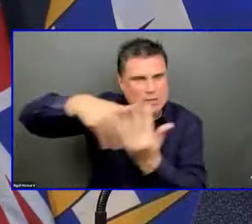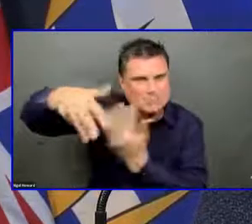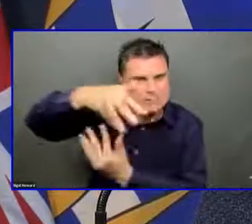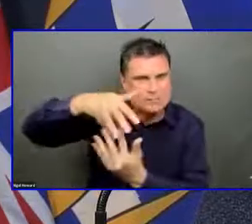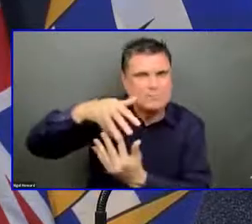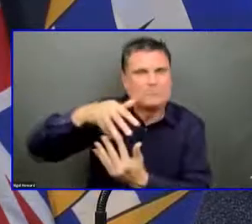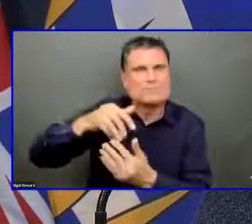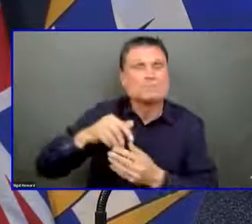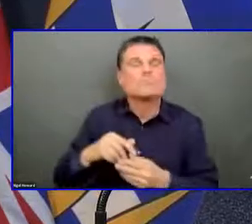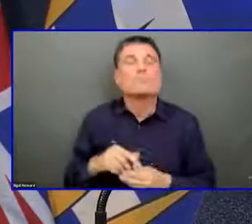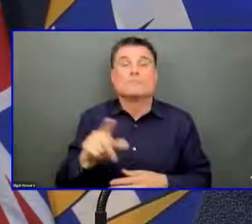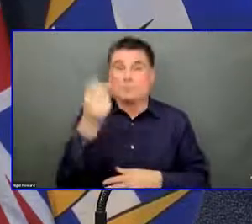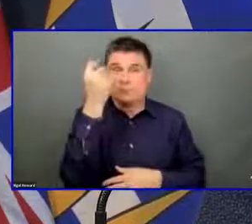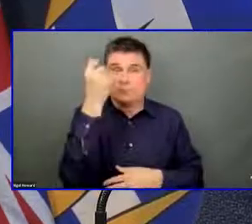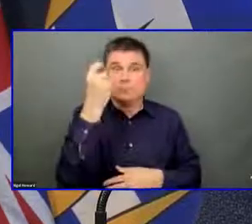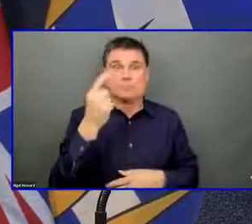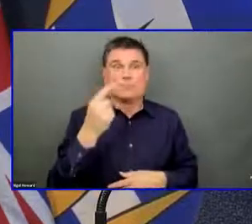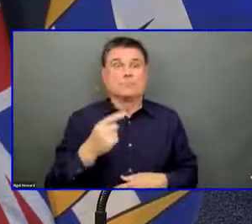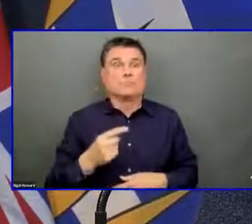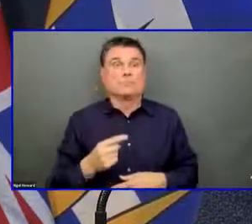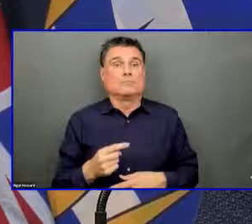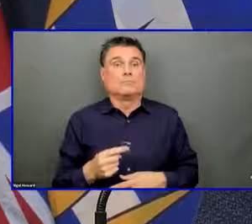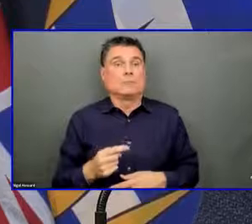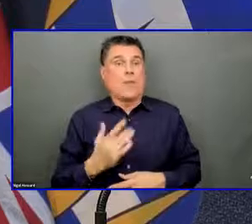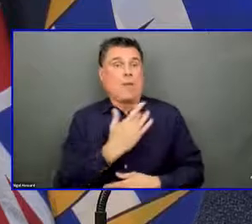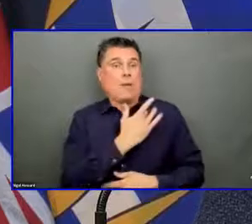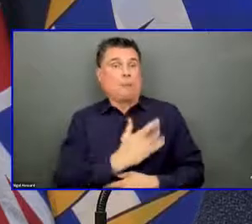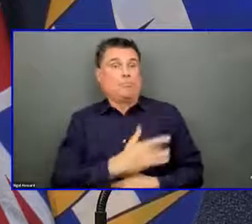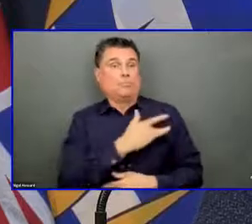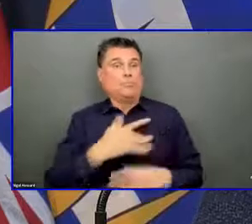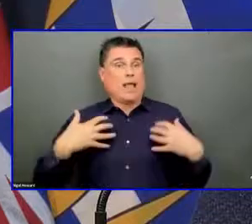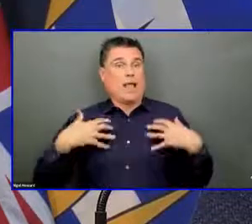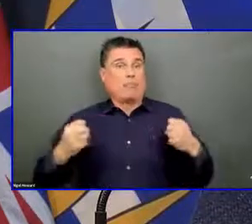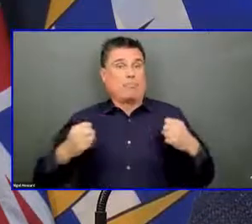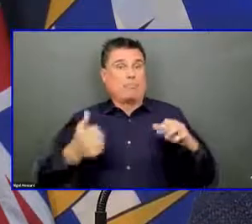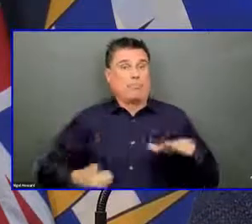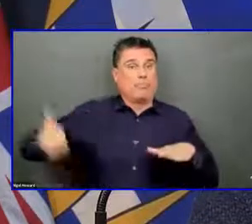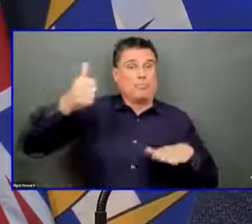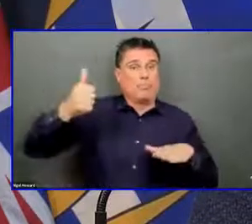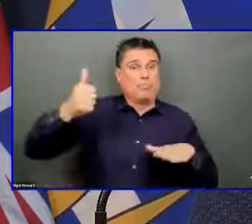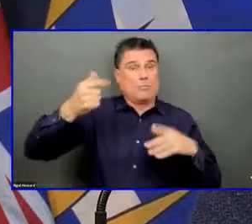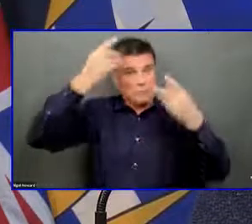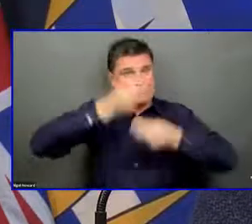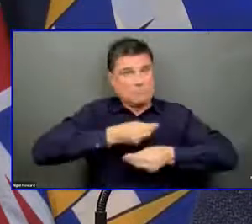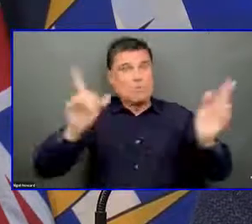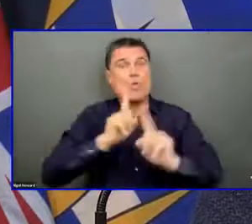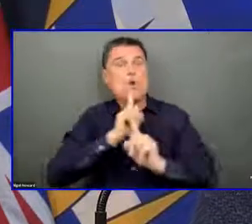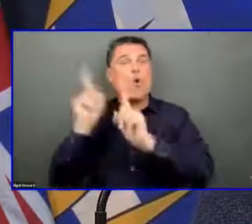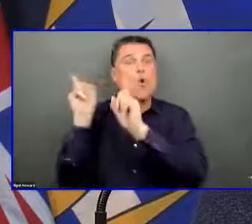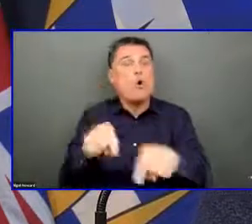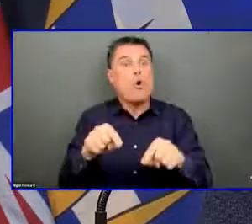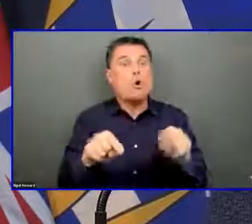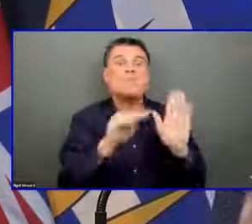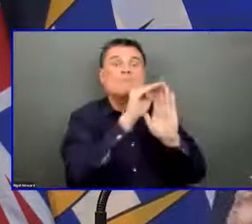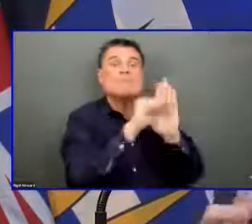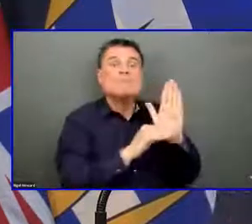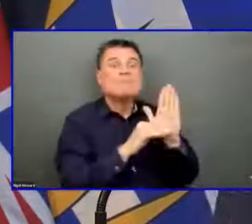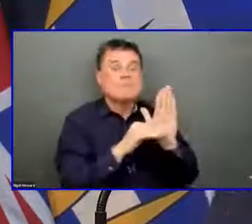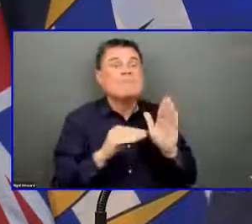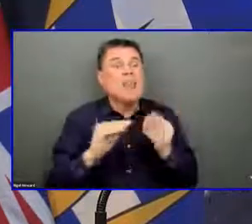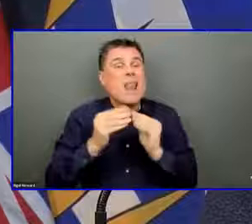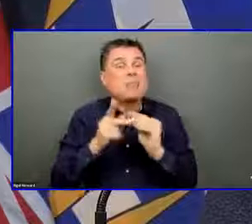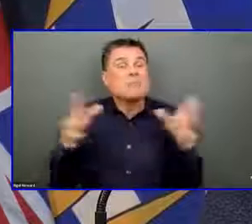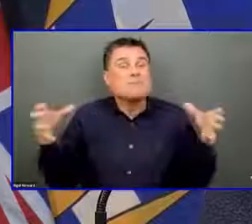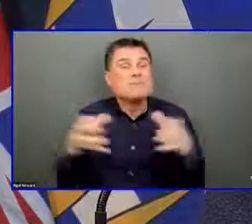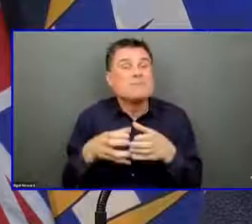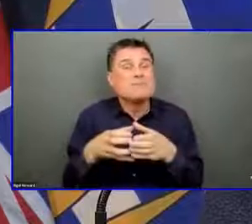Events has been amended to allow for outdoor gatherings for up to 10 people. This means your children can